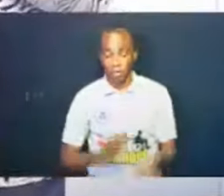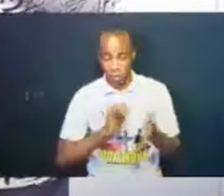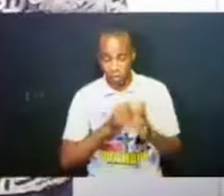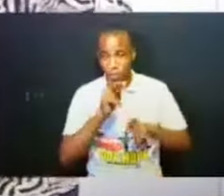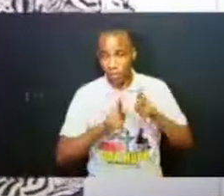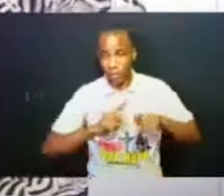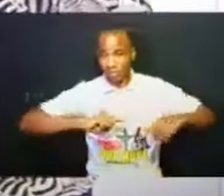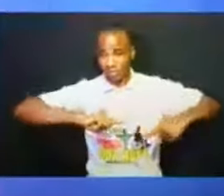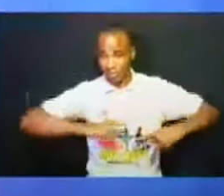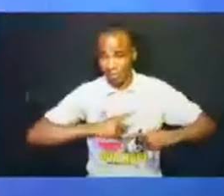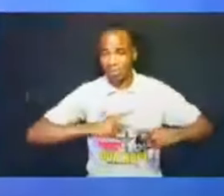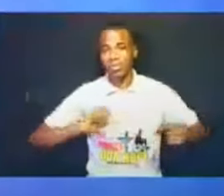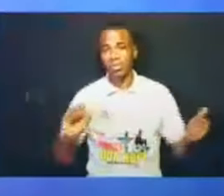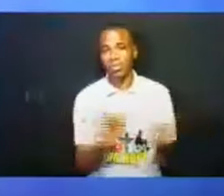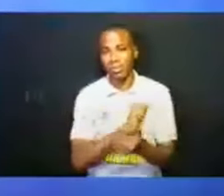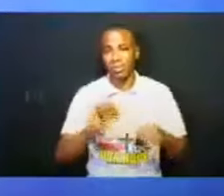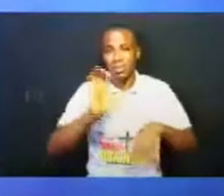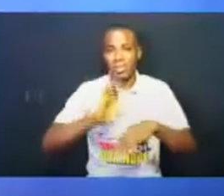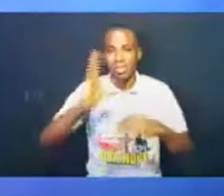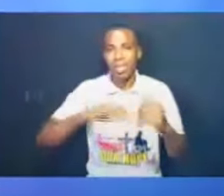the church more than